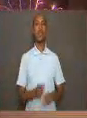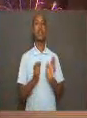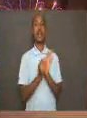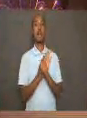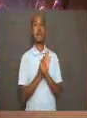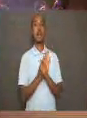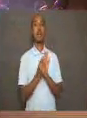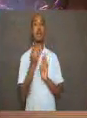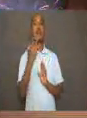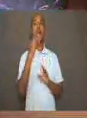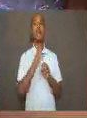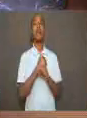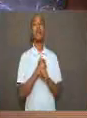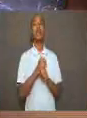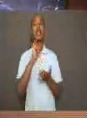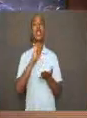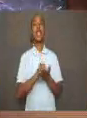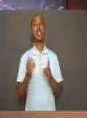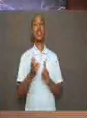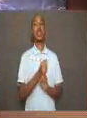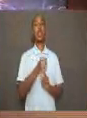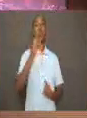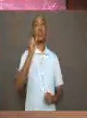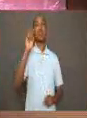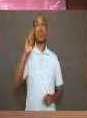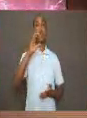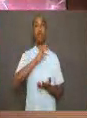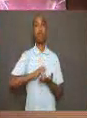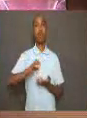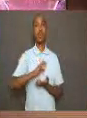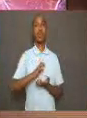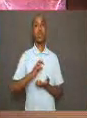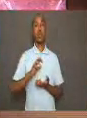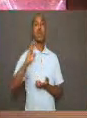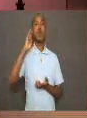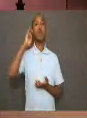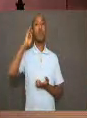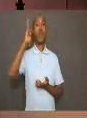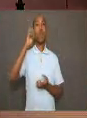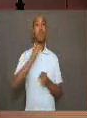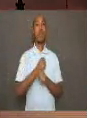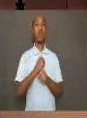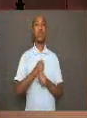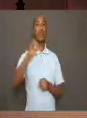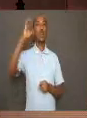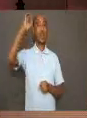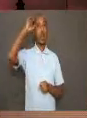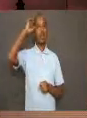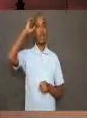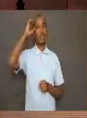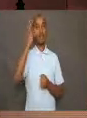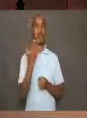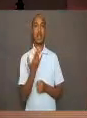example, fireworks that contain strontium compounds will produce crimson flames,